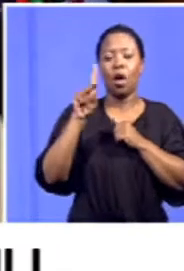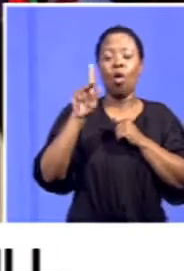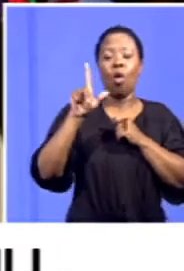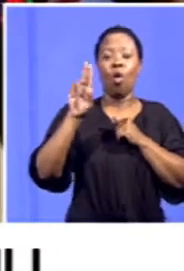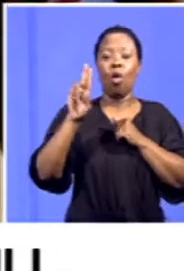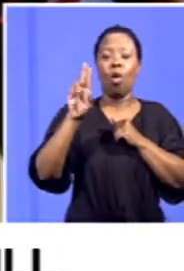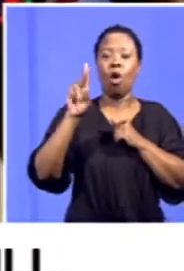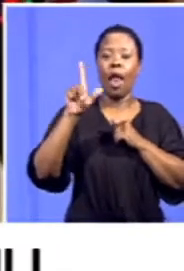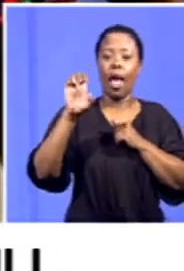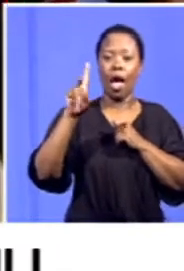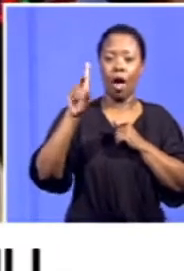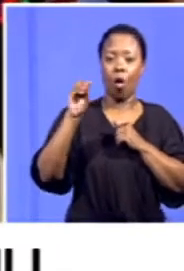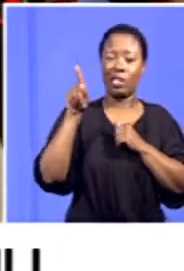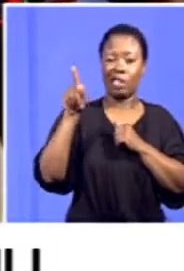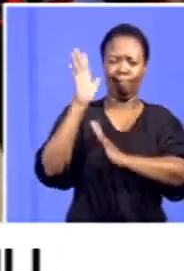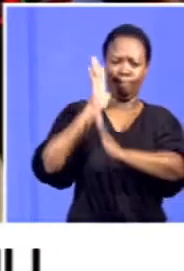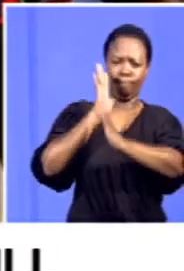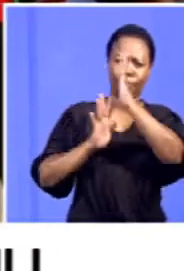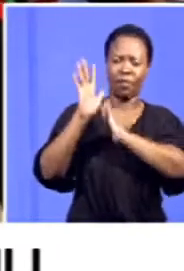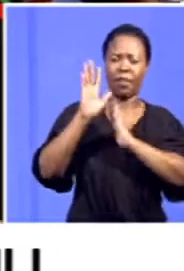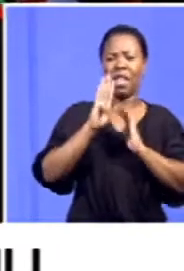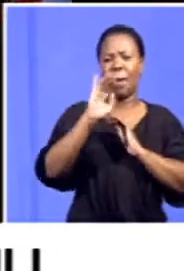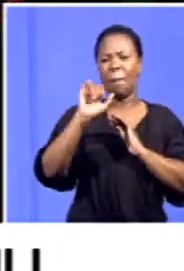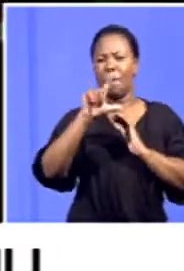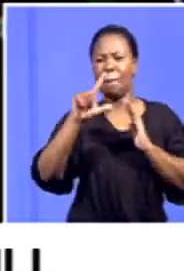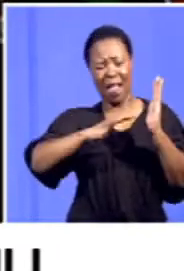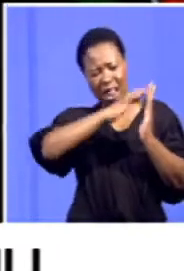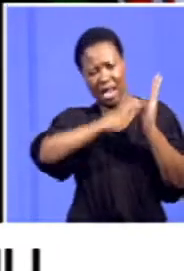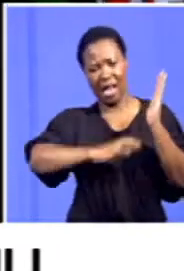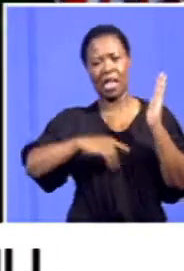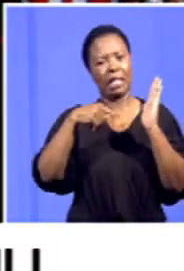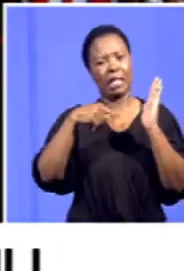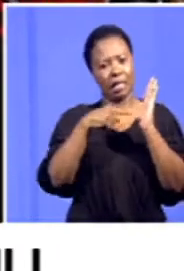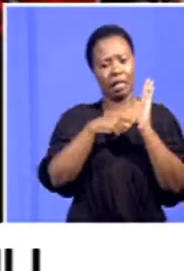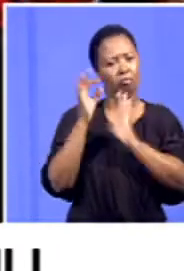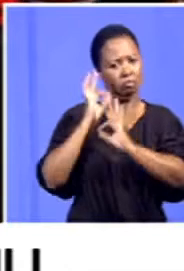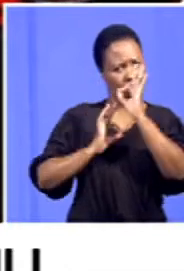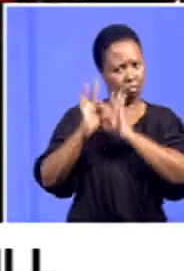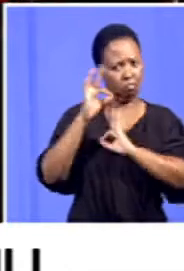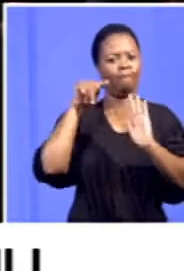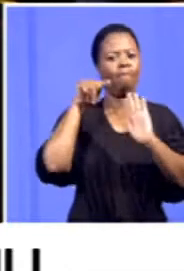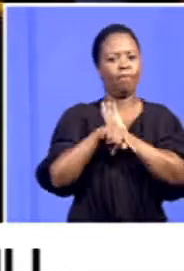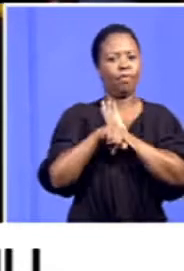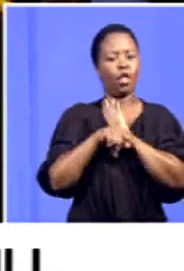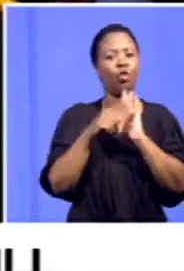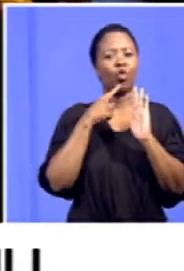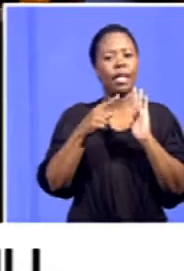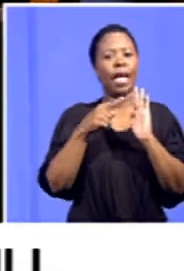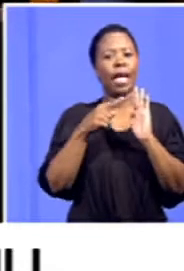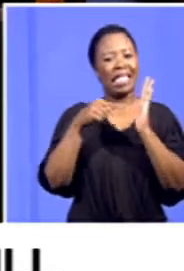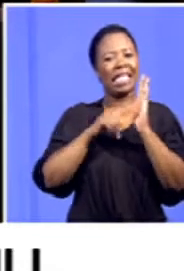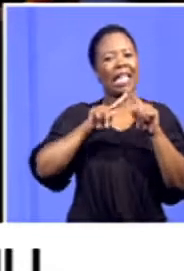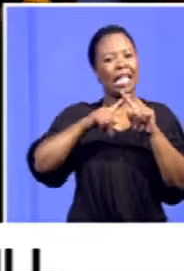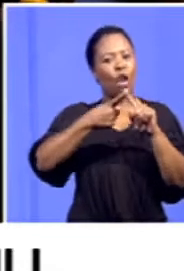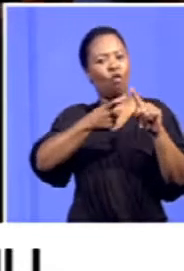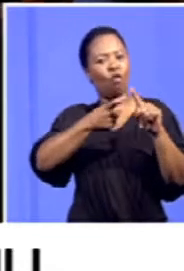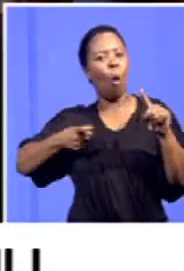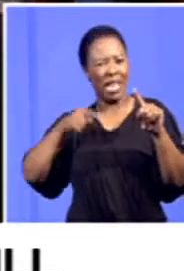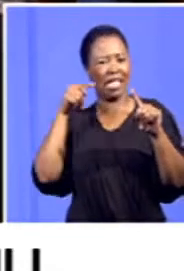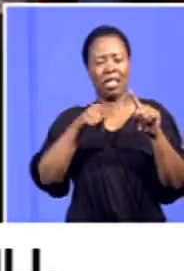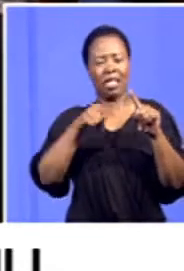also unpacking this bill, and also just making a point there, saying that this bill is not xenophobic, but of course